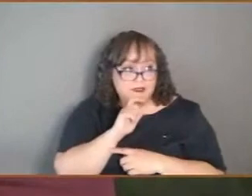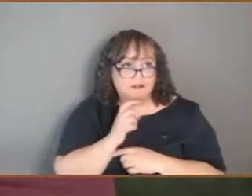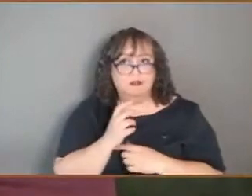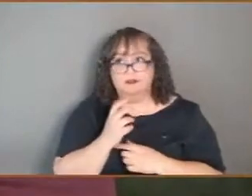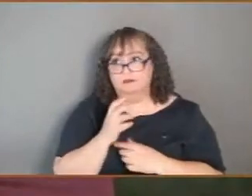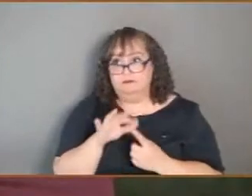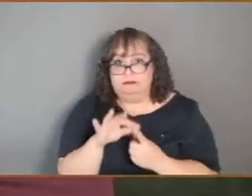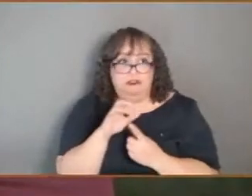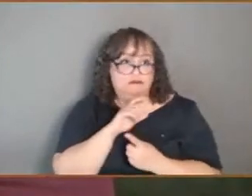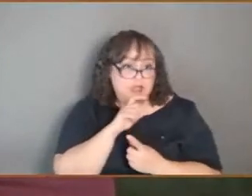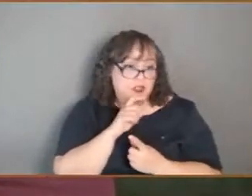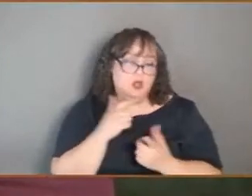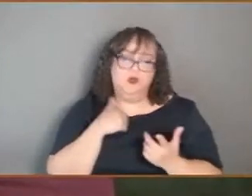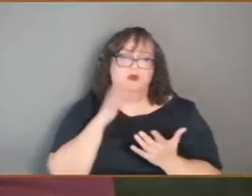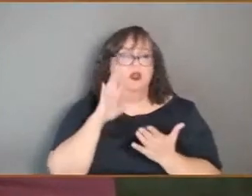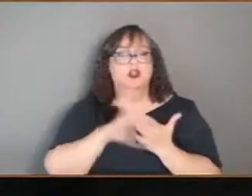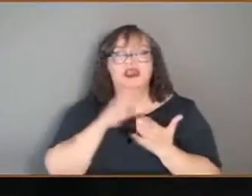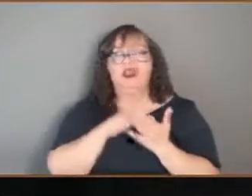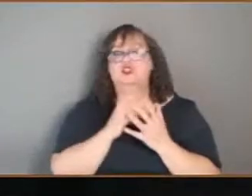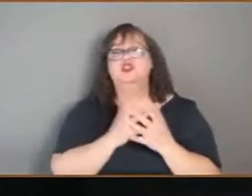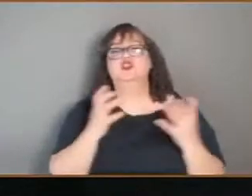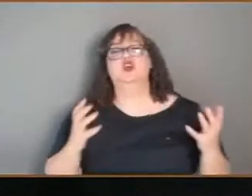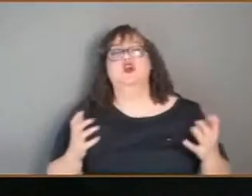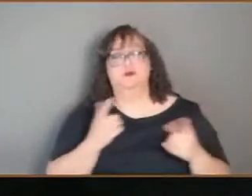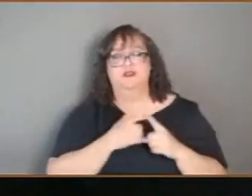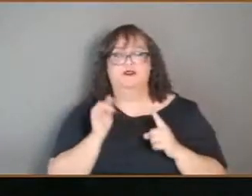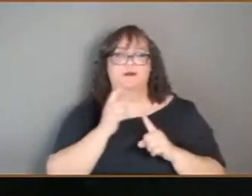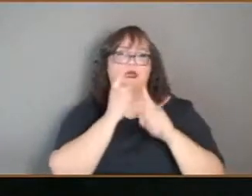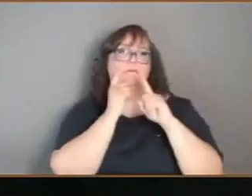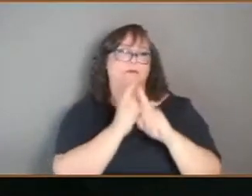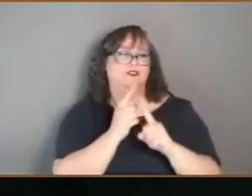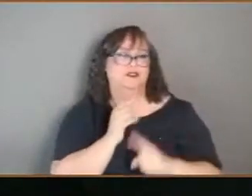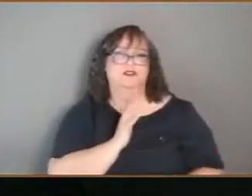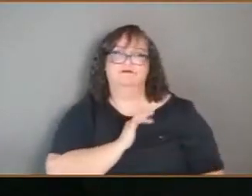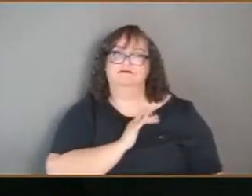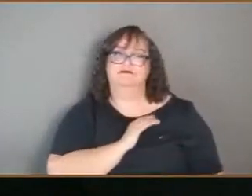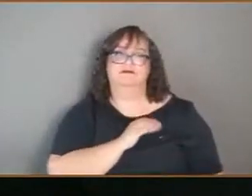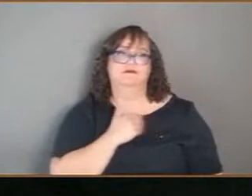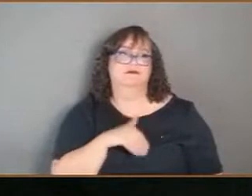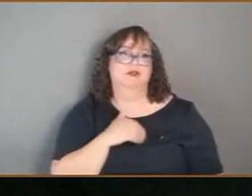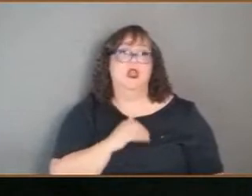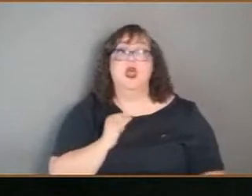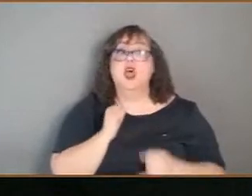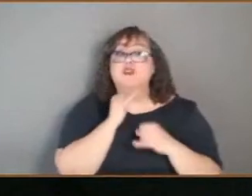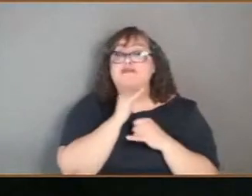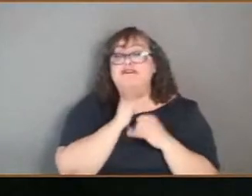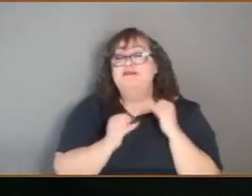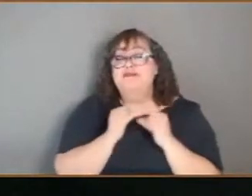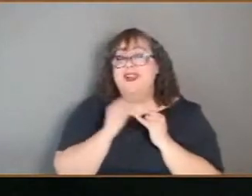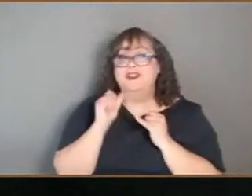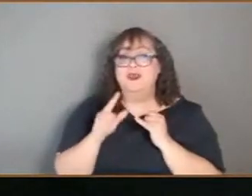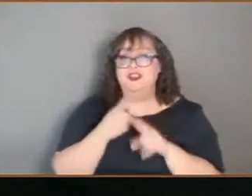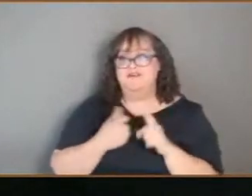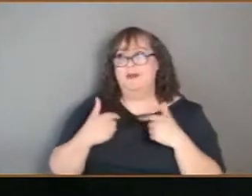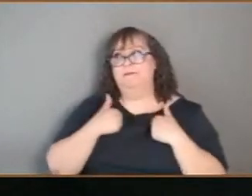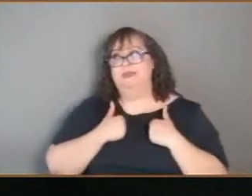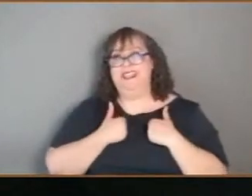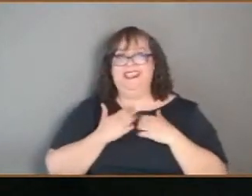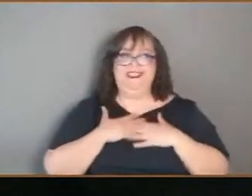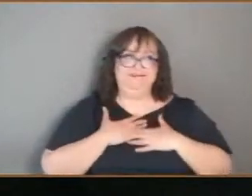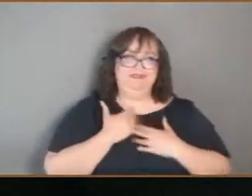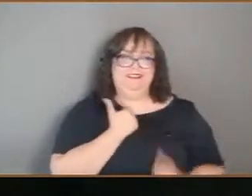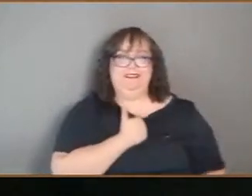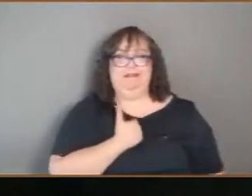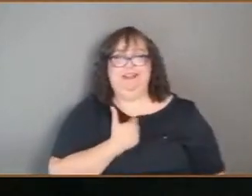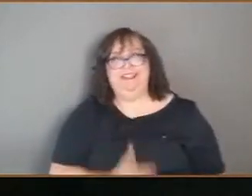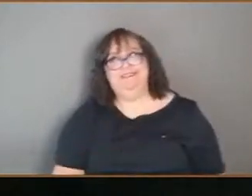so much on this mission over the 12 years. Yeah, absolutely. Now, this is actually the final question. It's from me, sorry. But